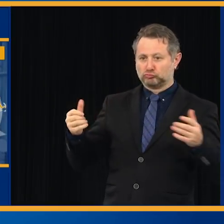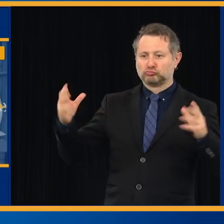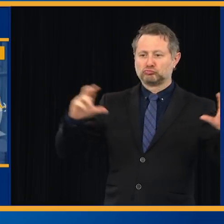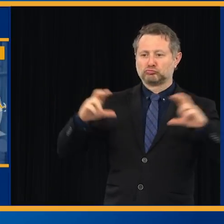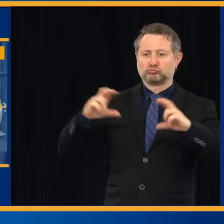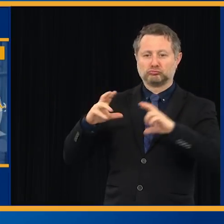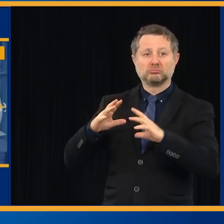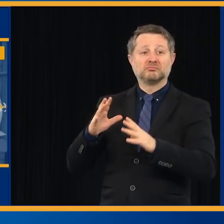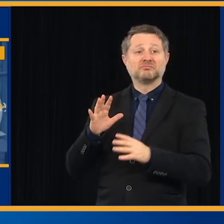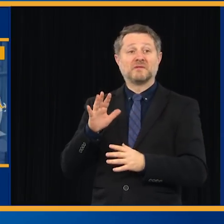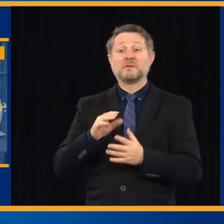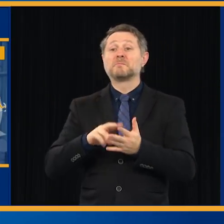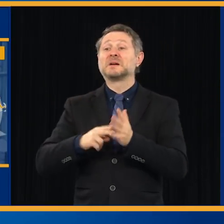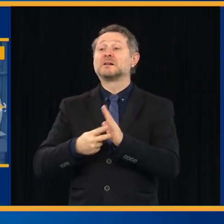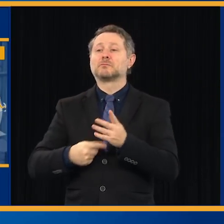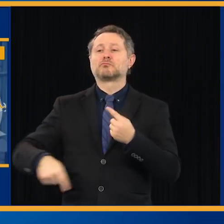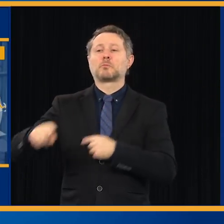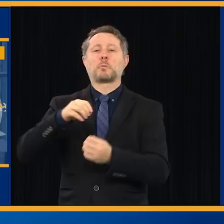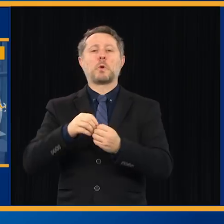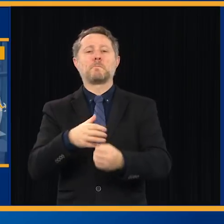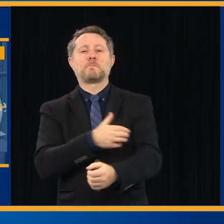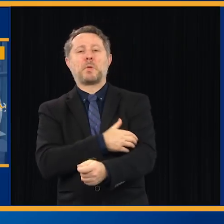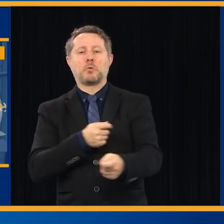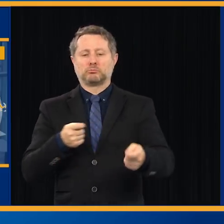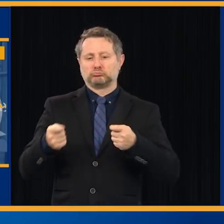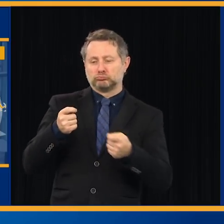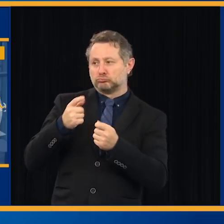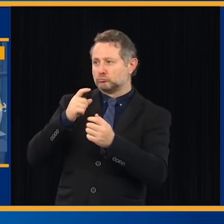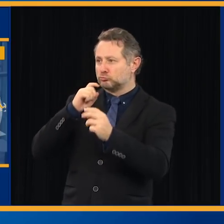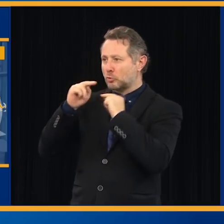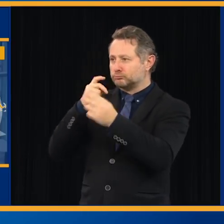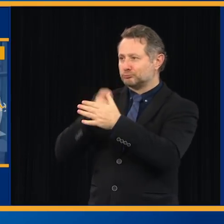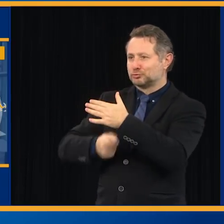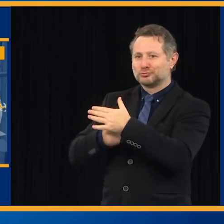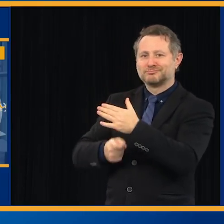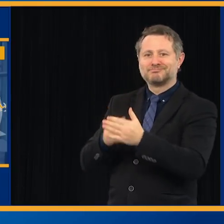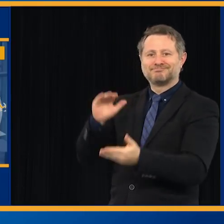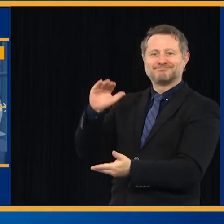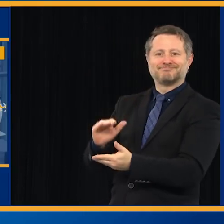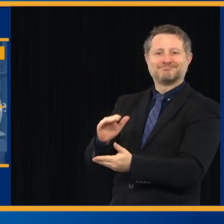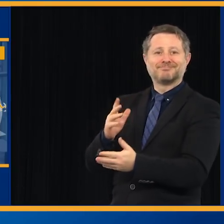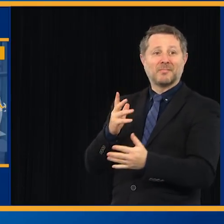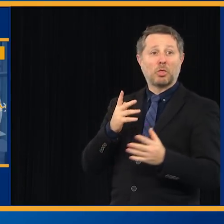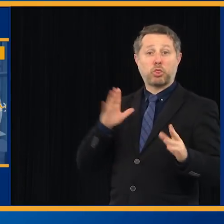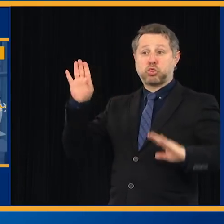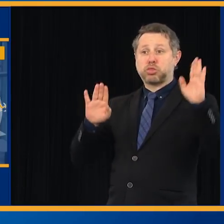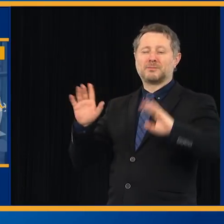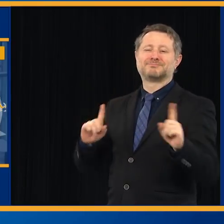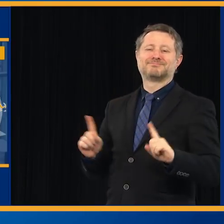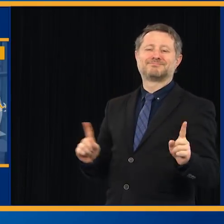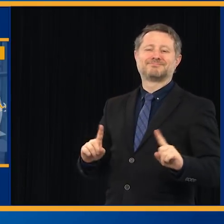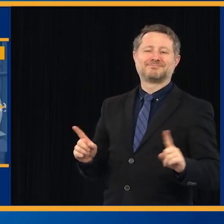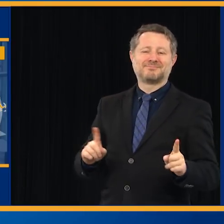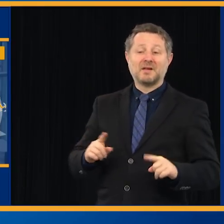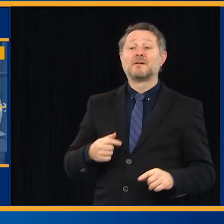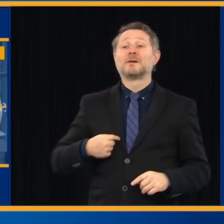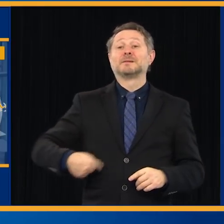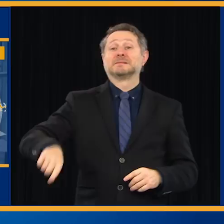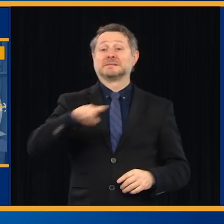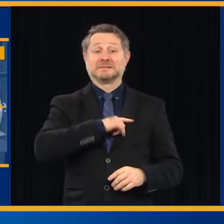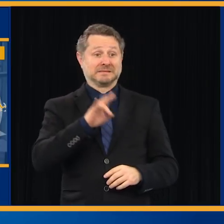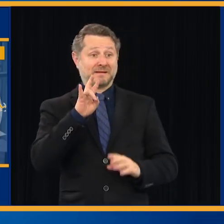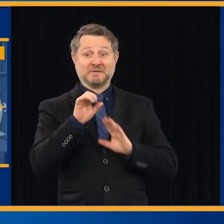our market power when we're buying. And we will buy as a consortium, price